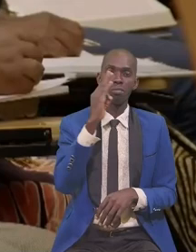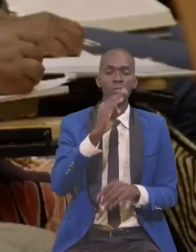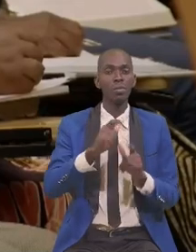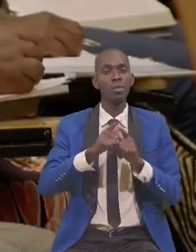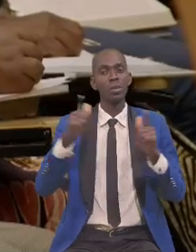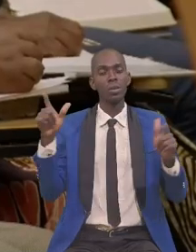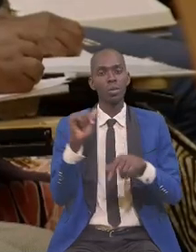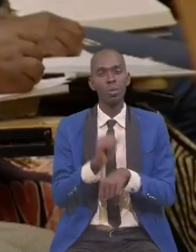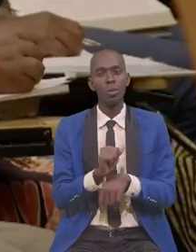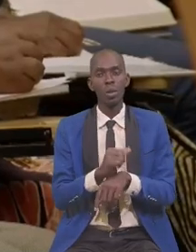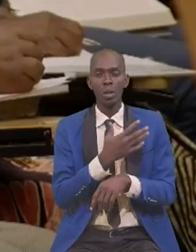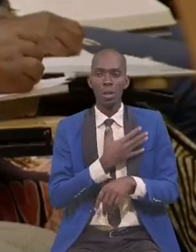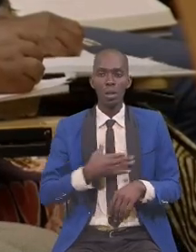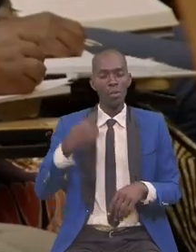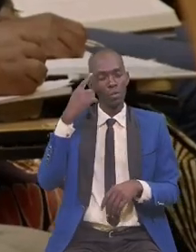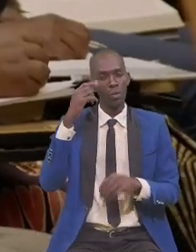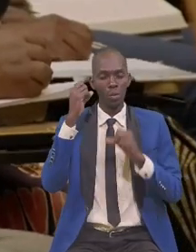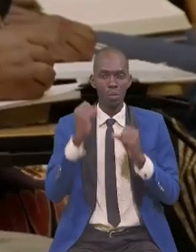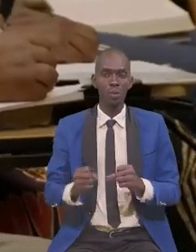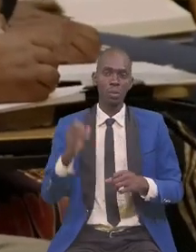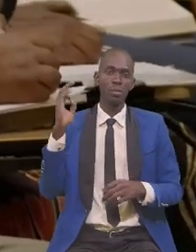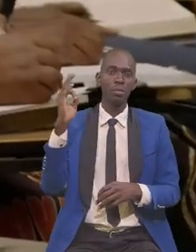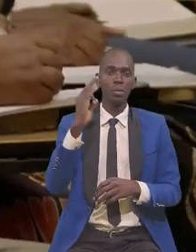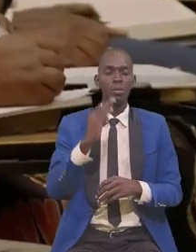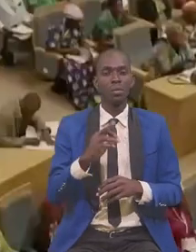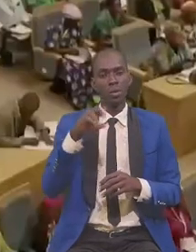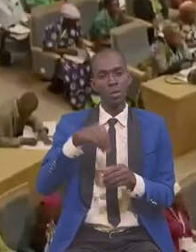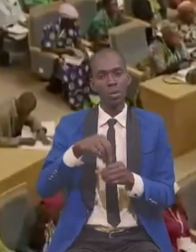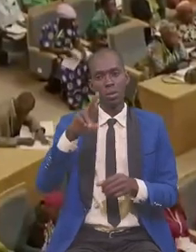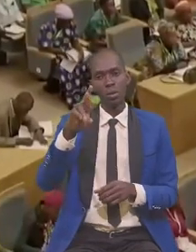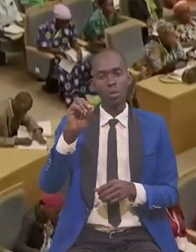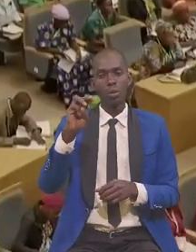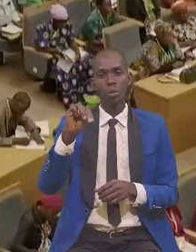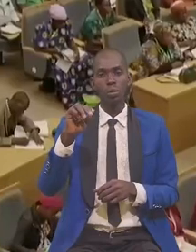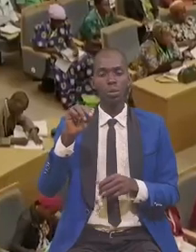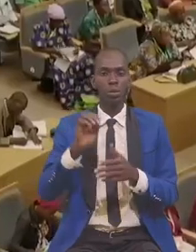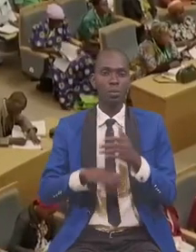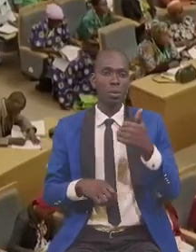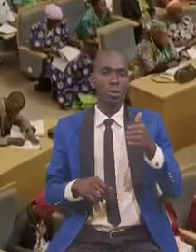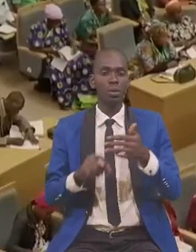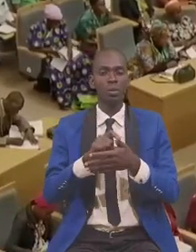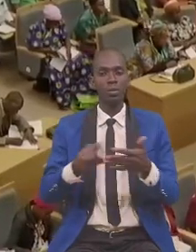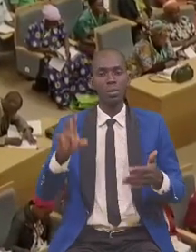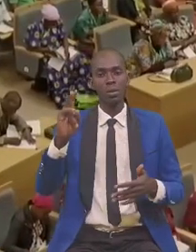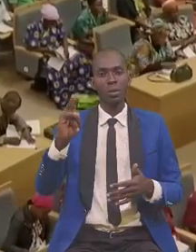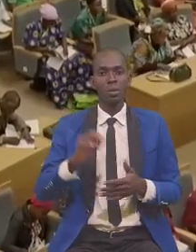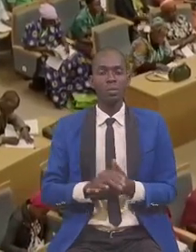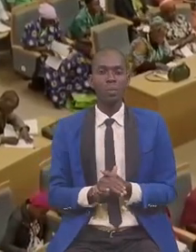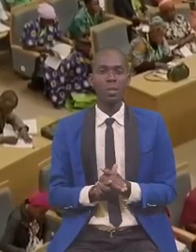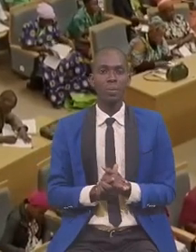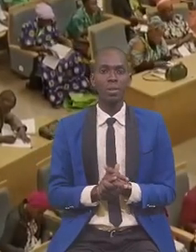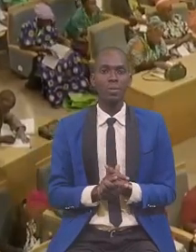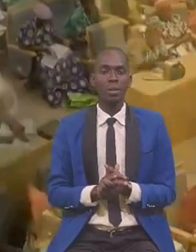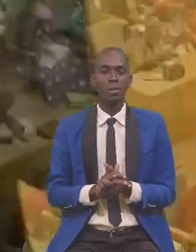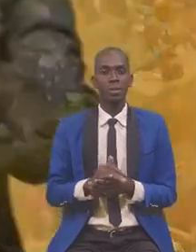exploits and for power evangelism. Romans chapter 10, reading from verse 17. It says, so